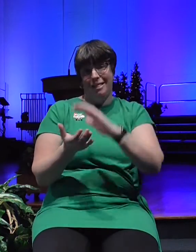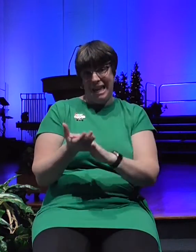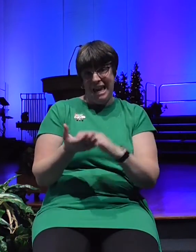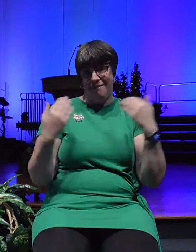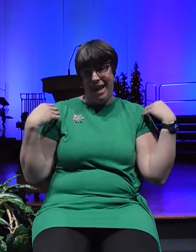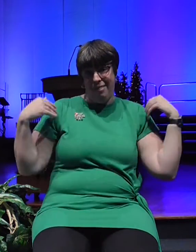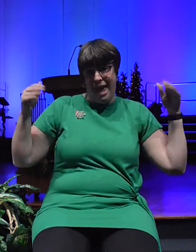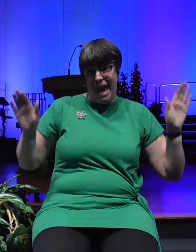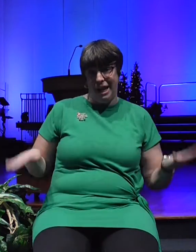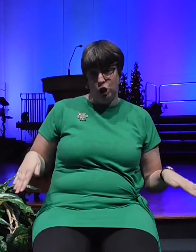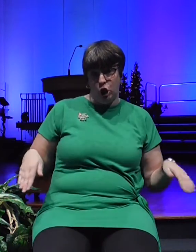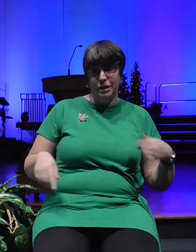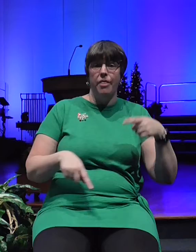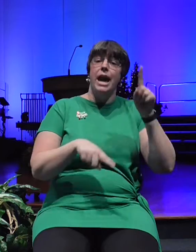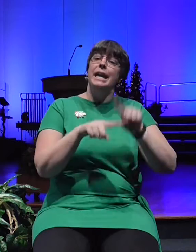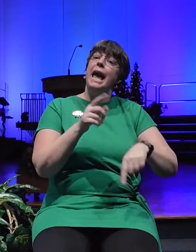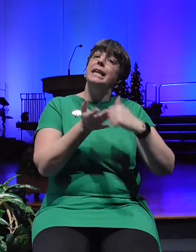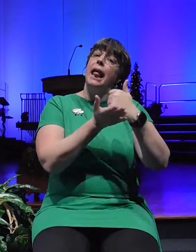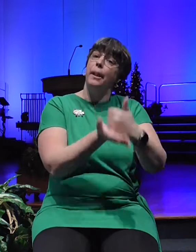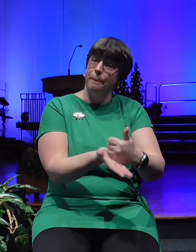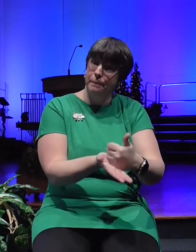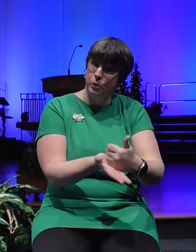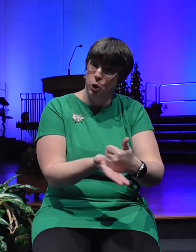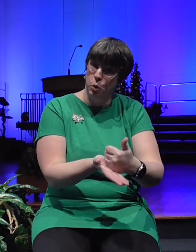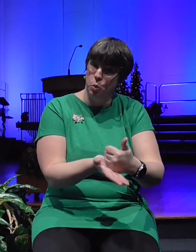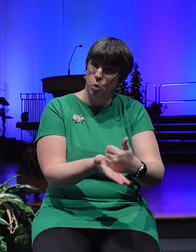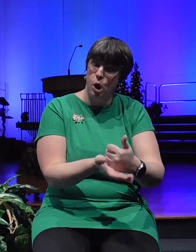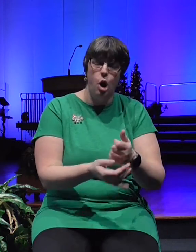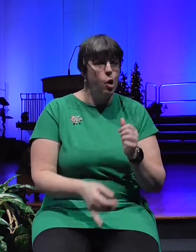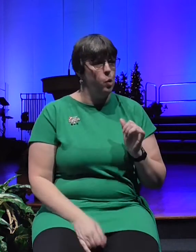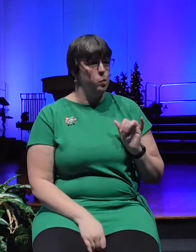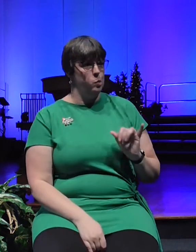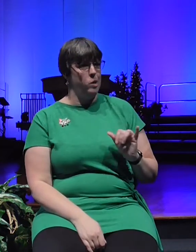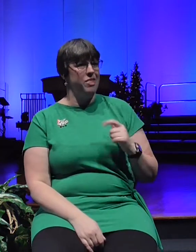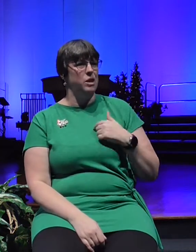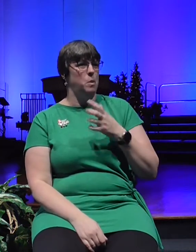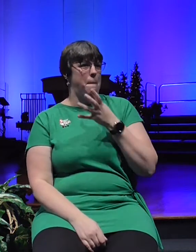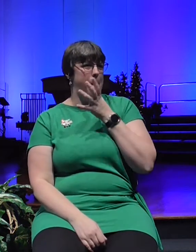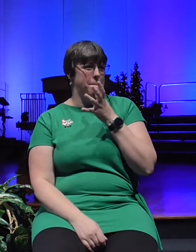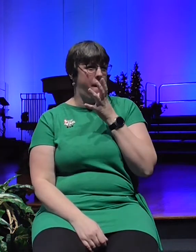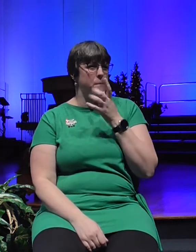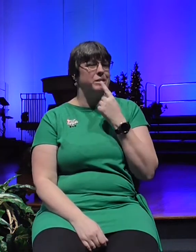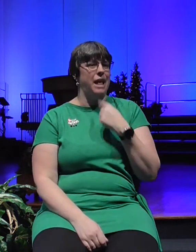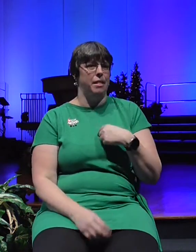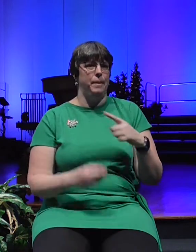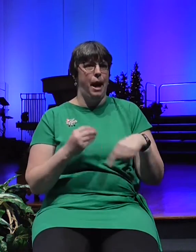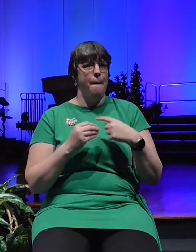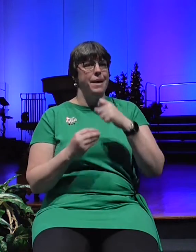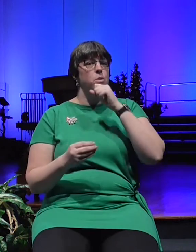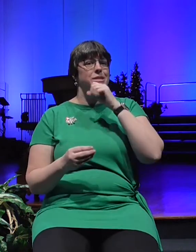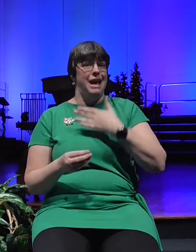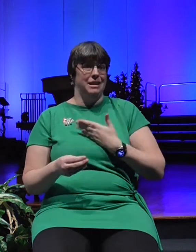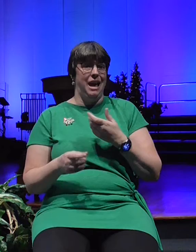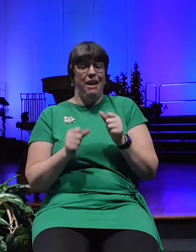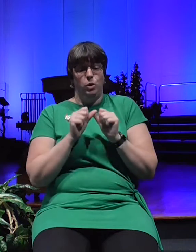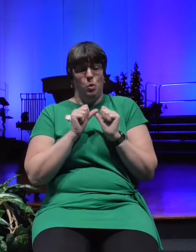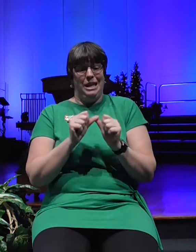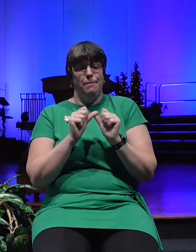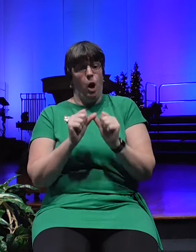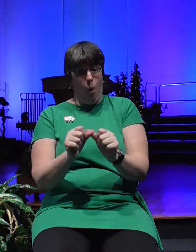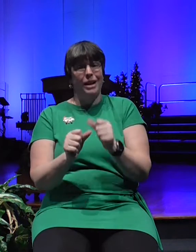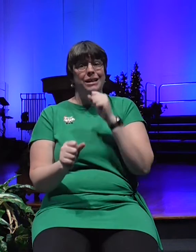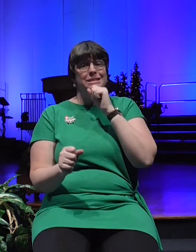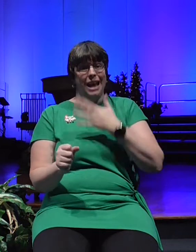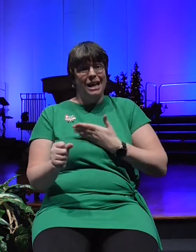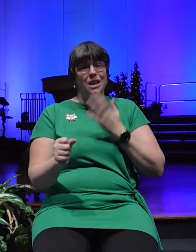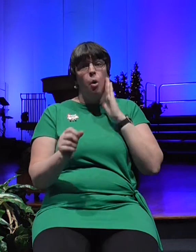can't help you. It was kind of like what my mom's been telling me about Santa all my life. Keep believing, and Santa